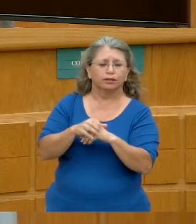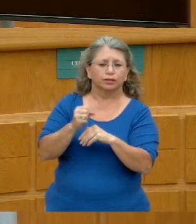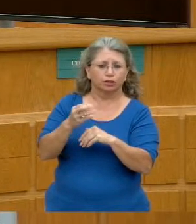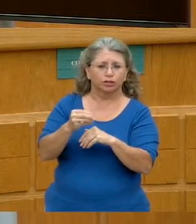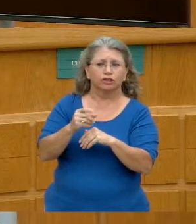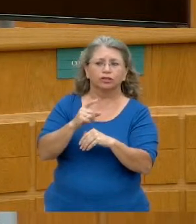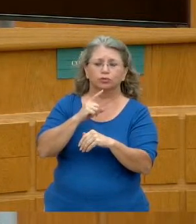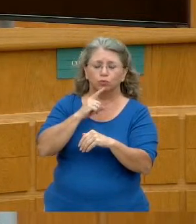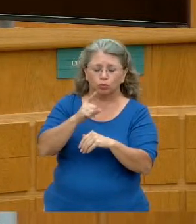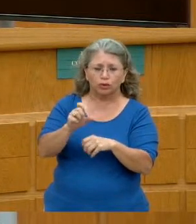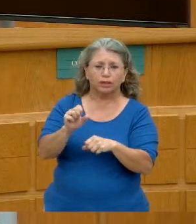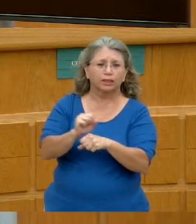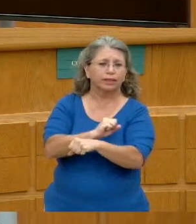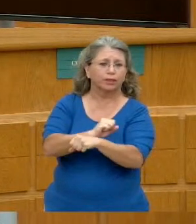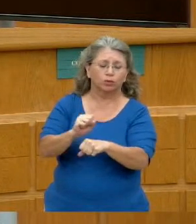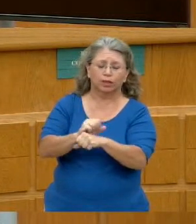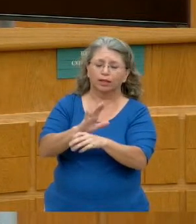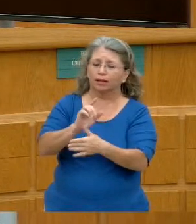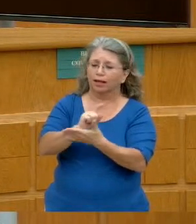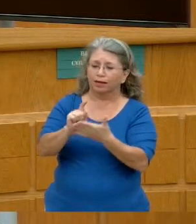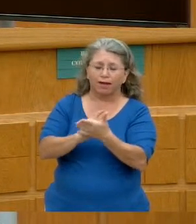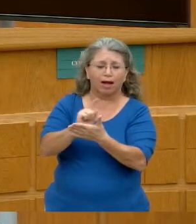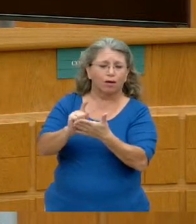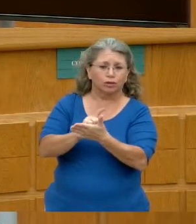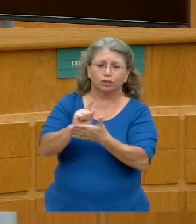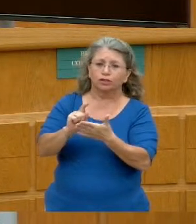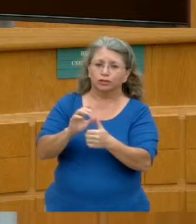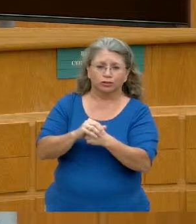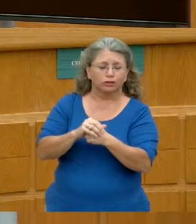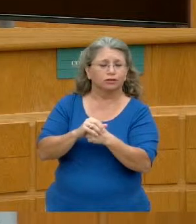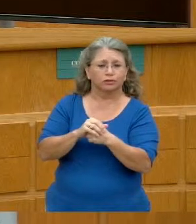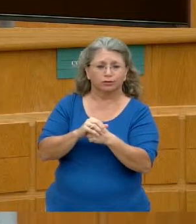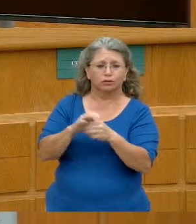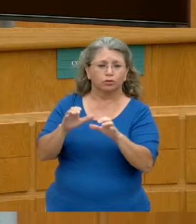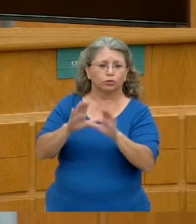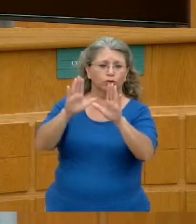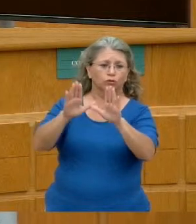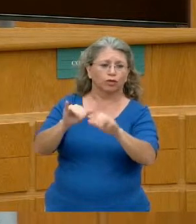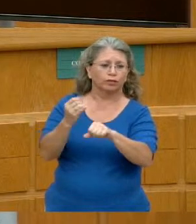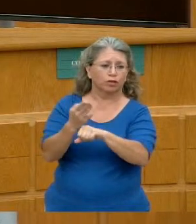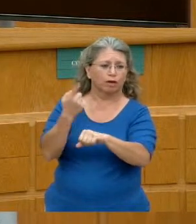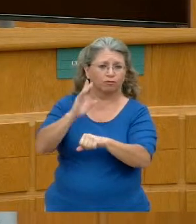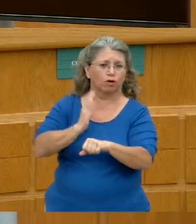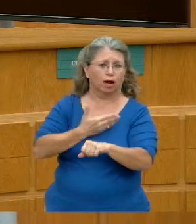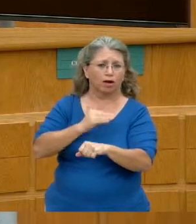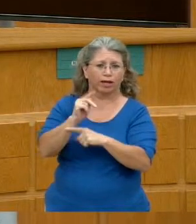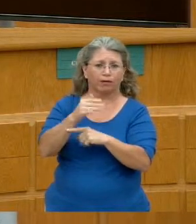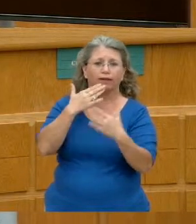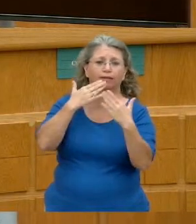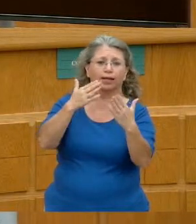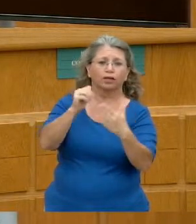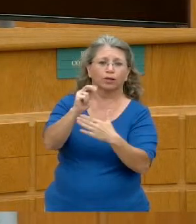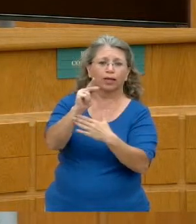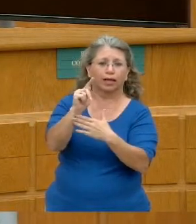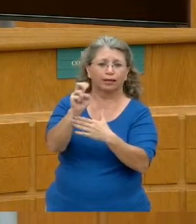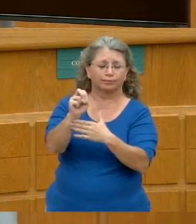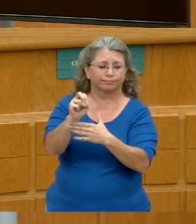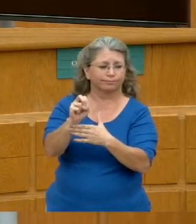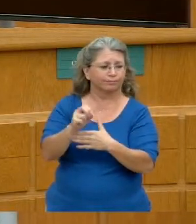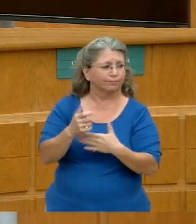she's putting lots of miles on her shoes these days and doing a great job for our county. So thank you, Annette.